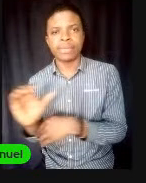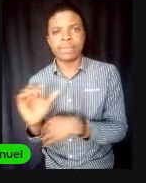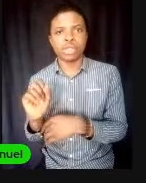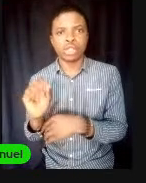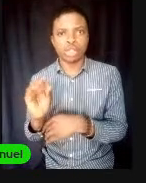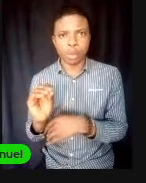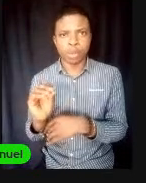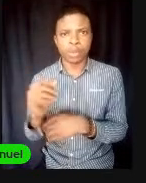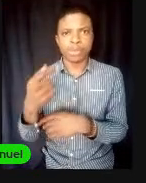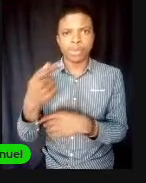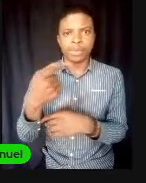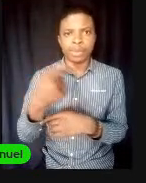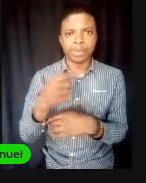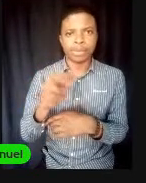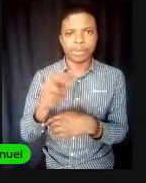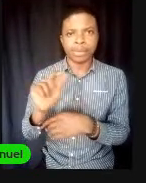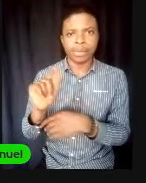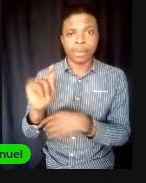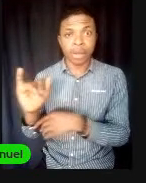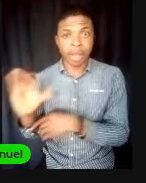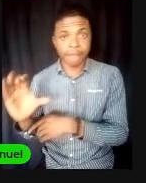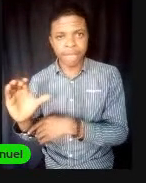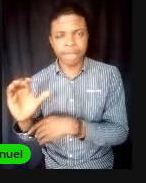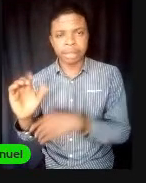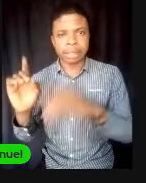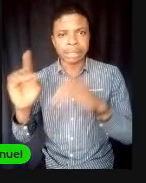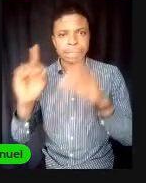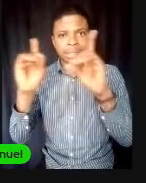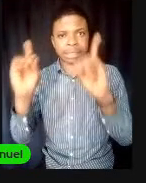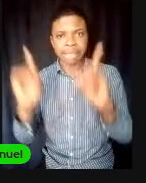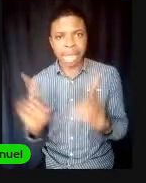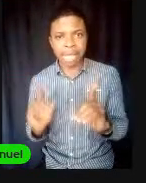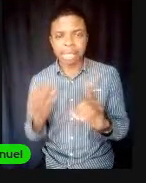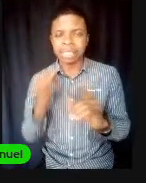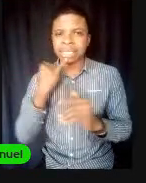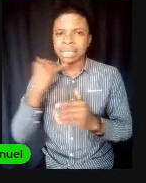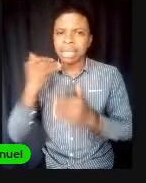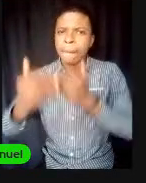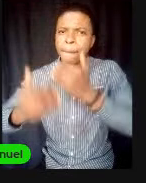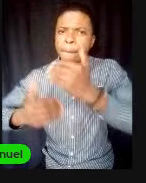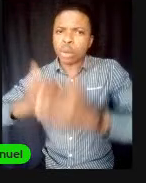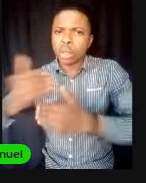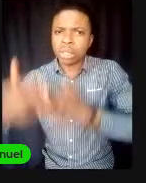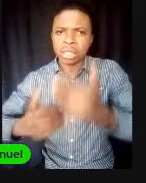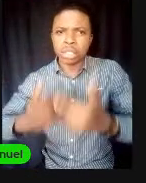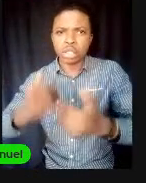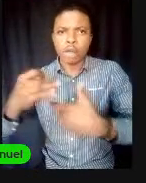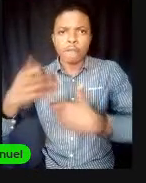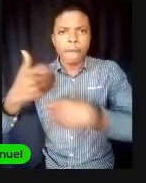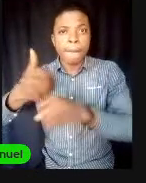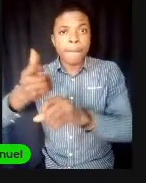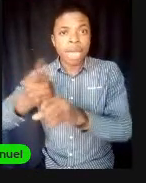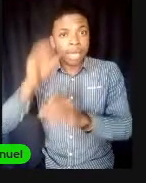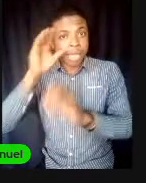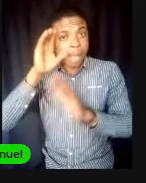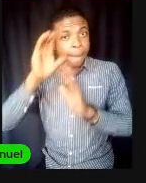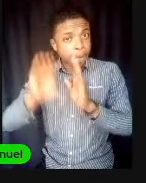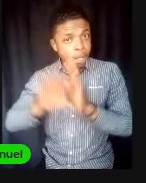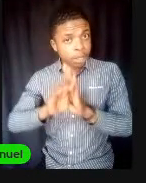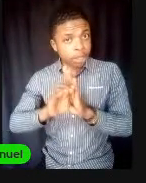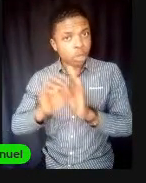of making that picture with the aim to pass a message or to communicate a message. That is what I